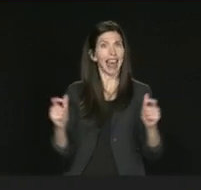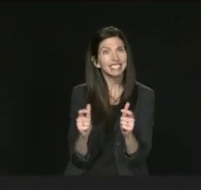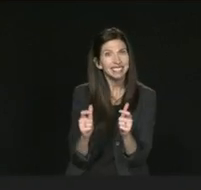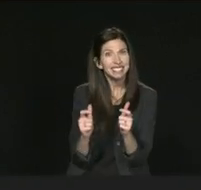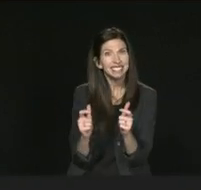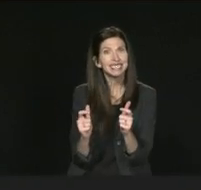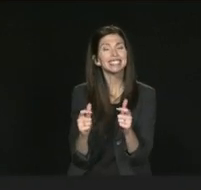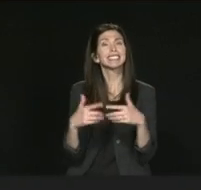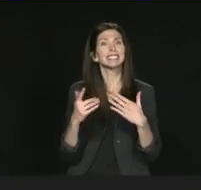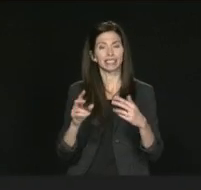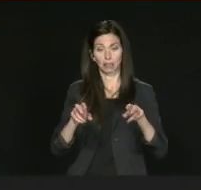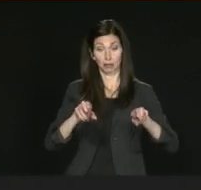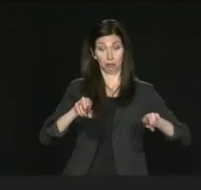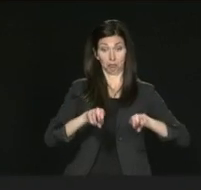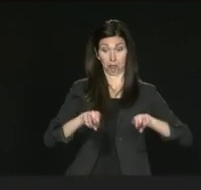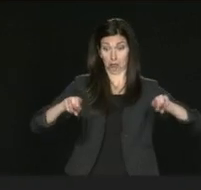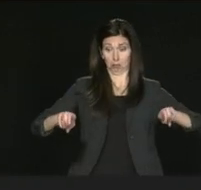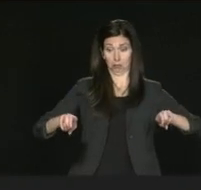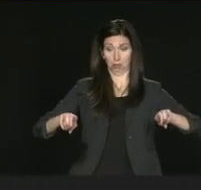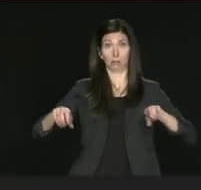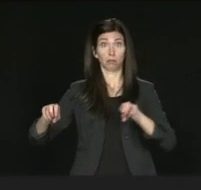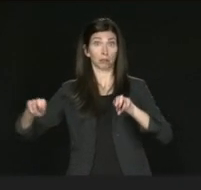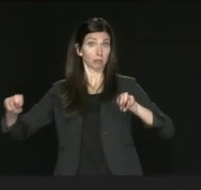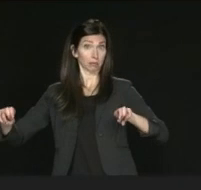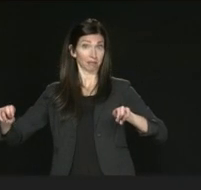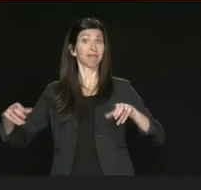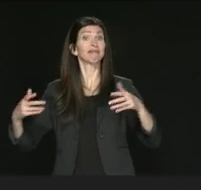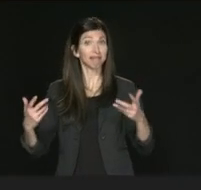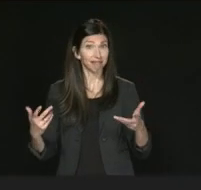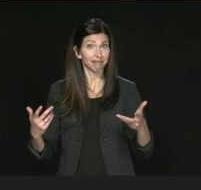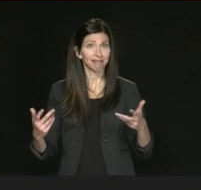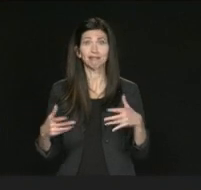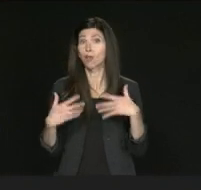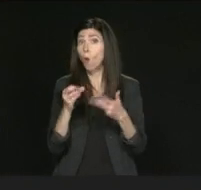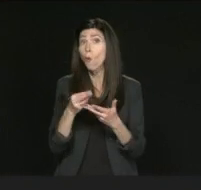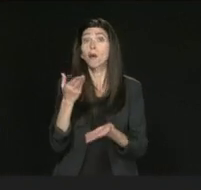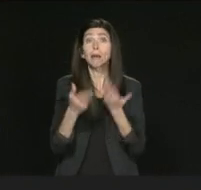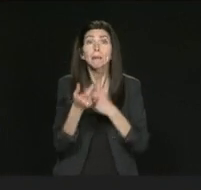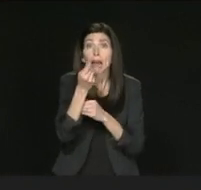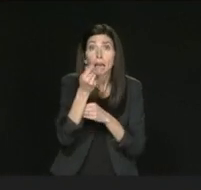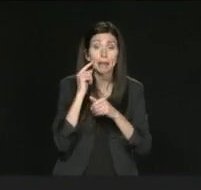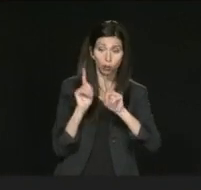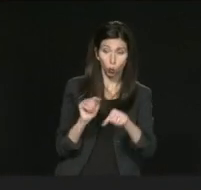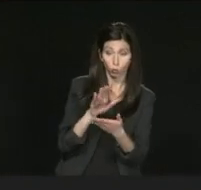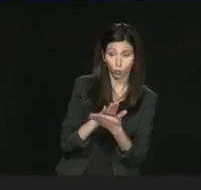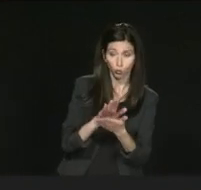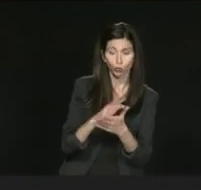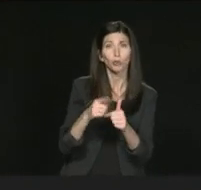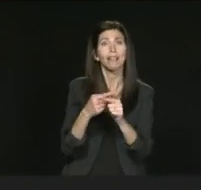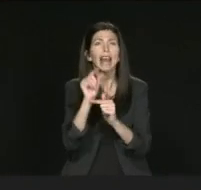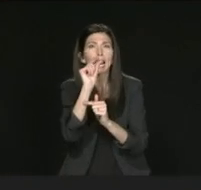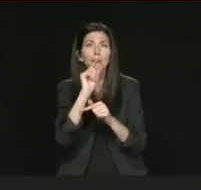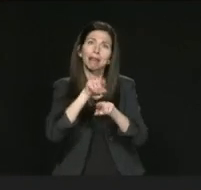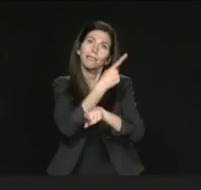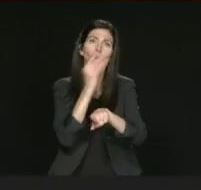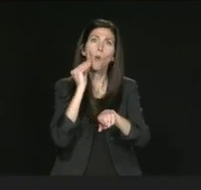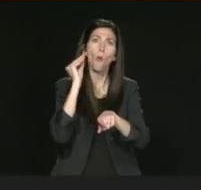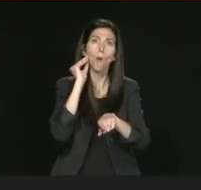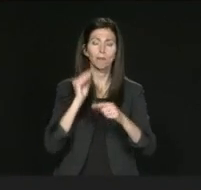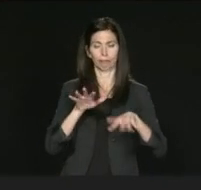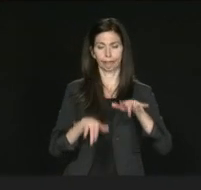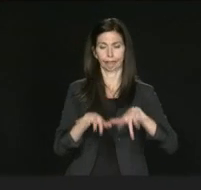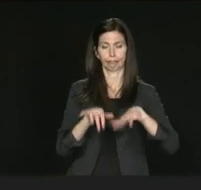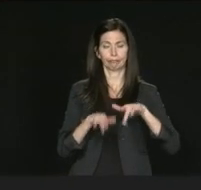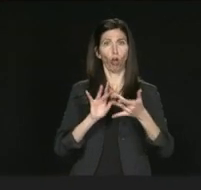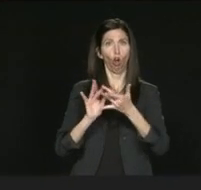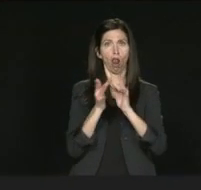schools learning, remote learning, just in order to increase the spacing. So some of those methods will still apply